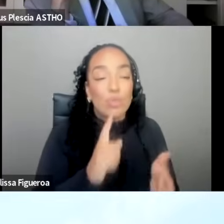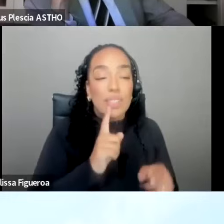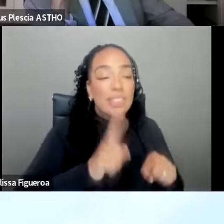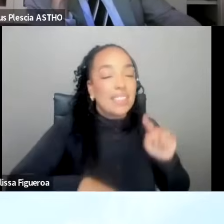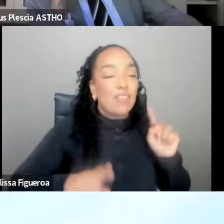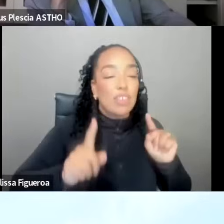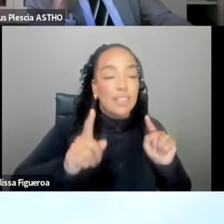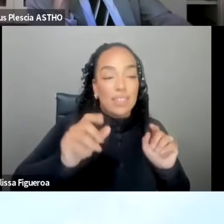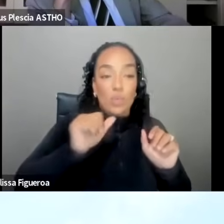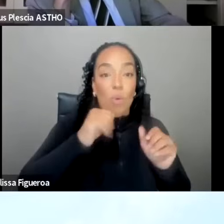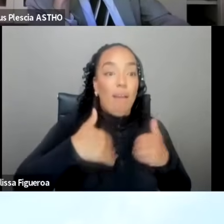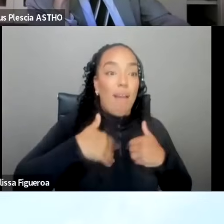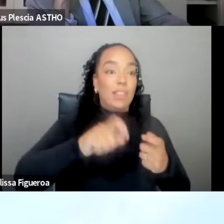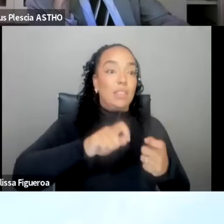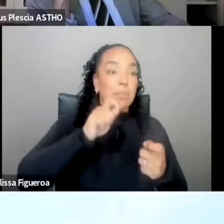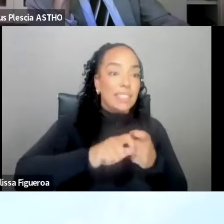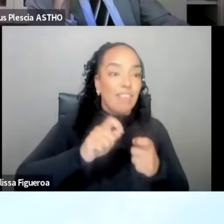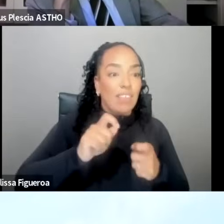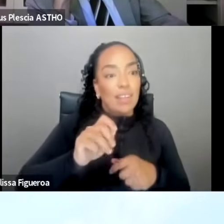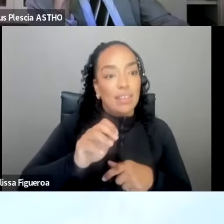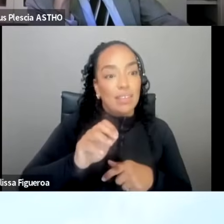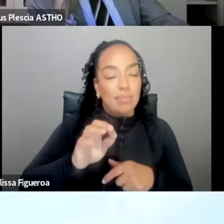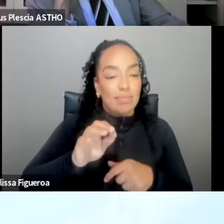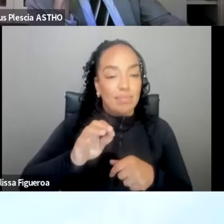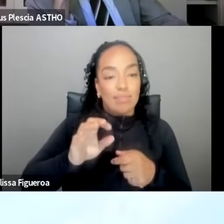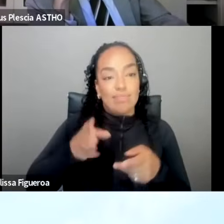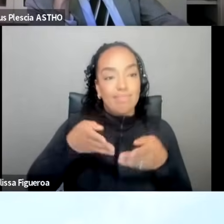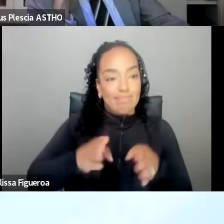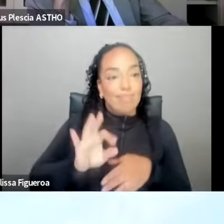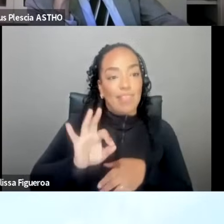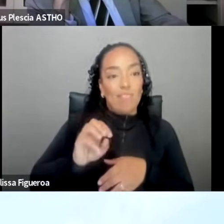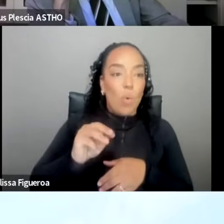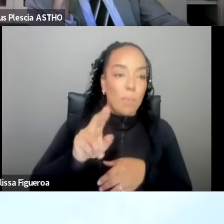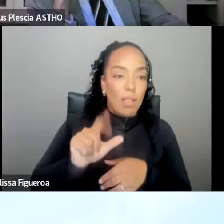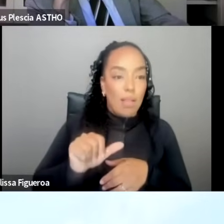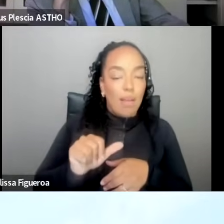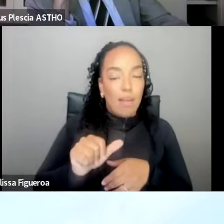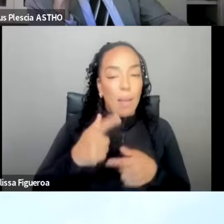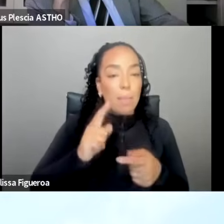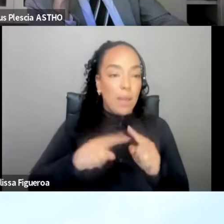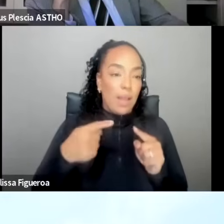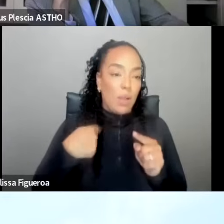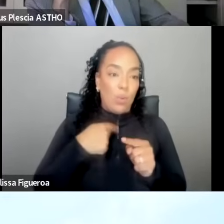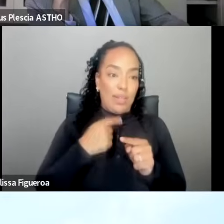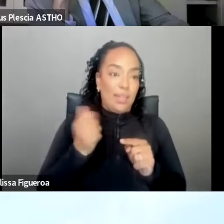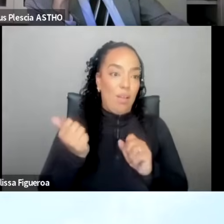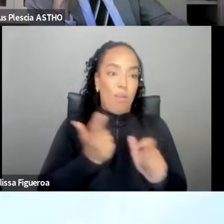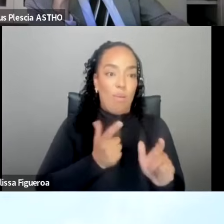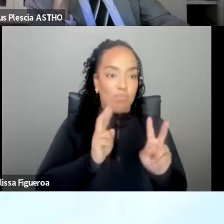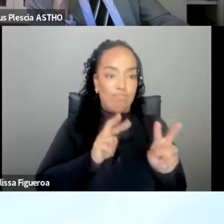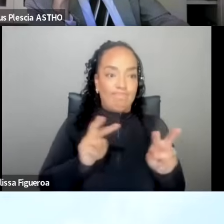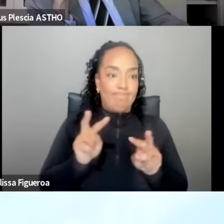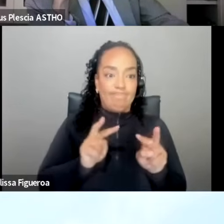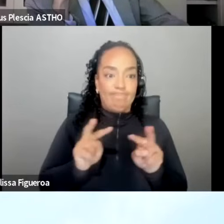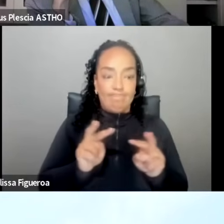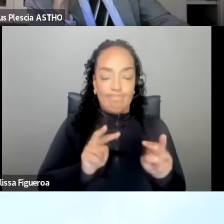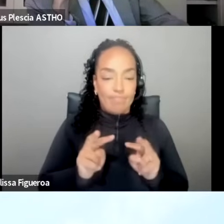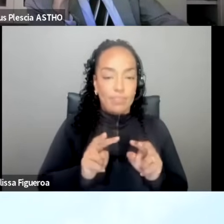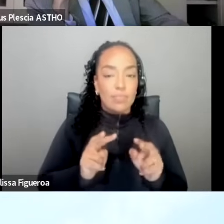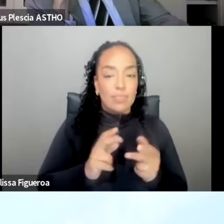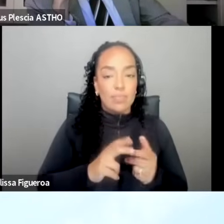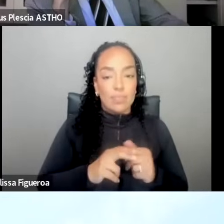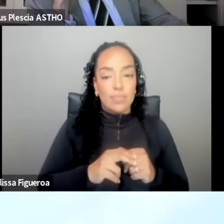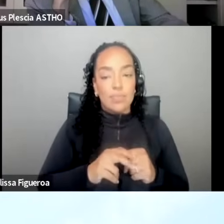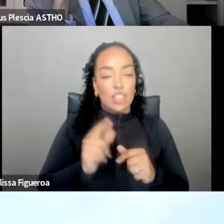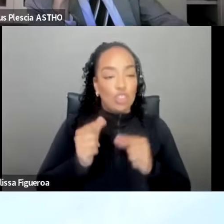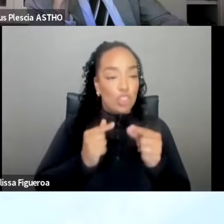formula, but I think that we're all on the watch for anything that might change in the genetic space and in the epi space that would make us more